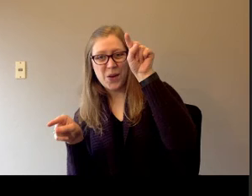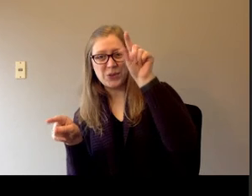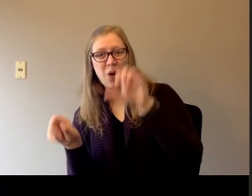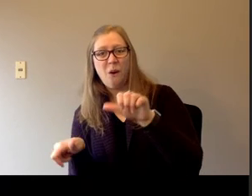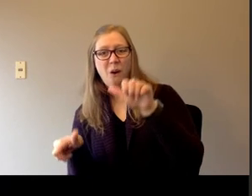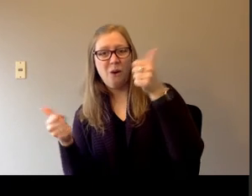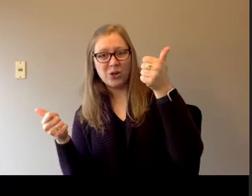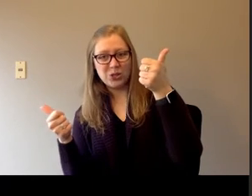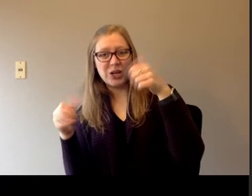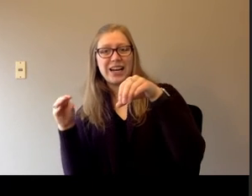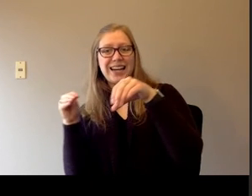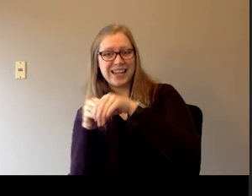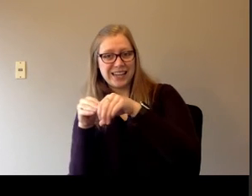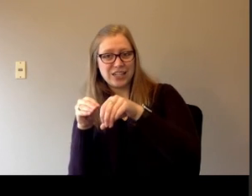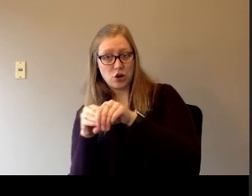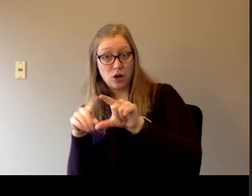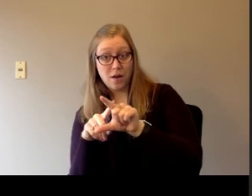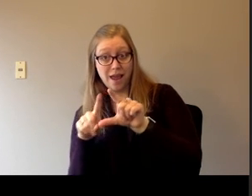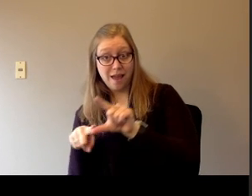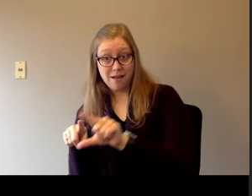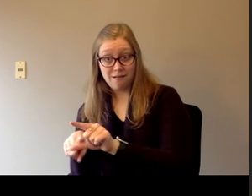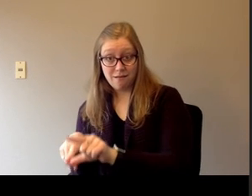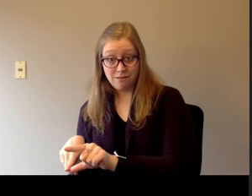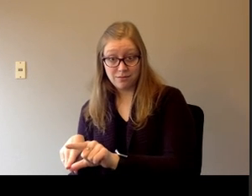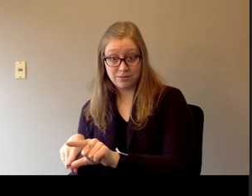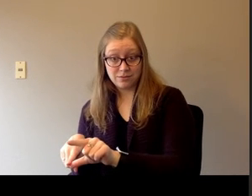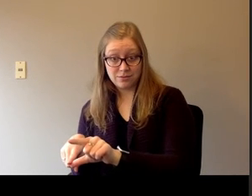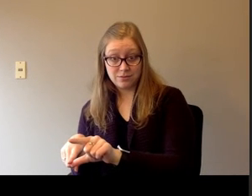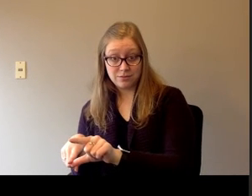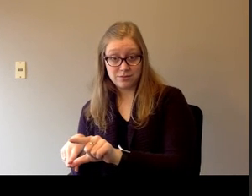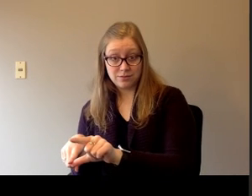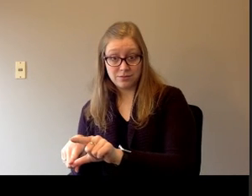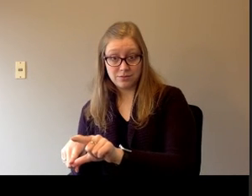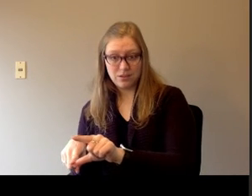know that the measure of angle 1